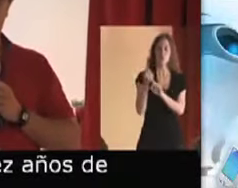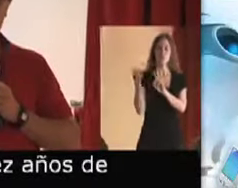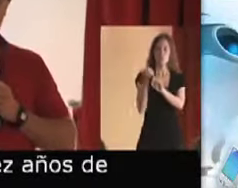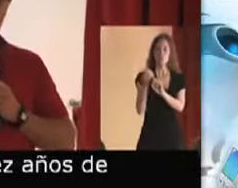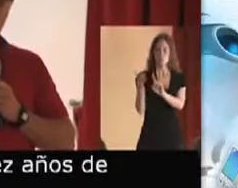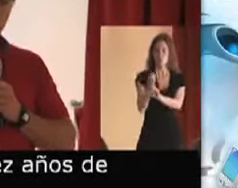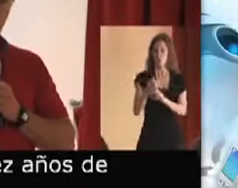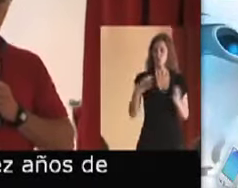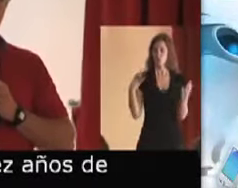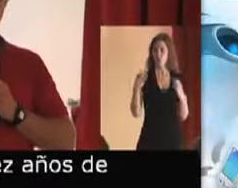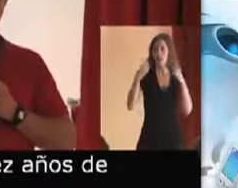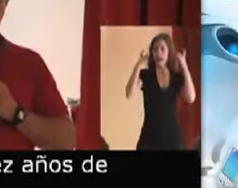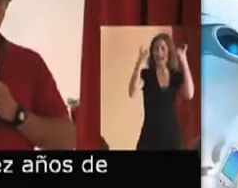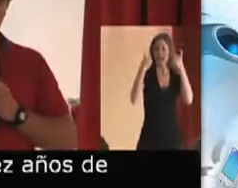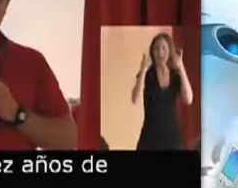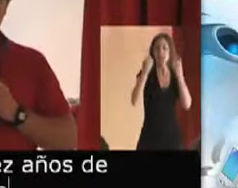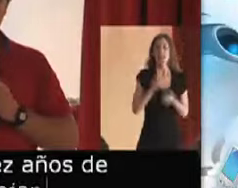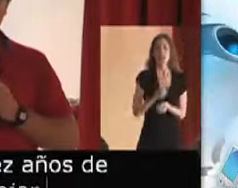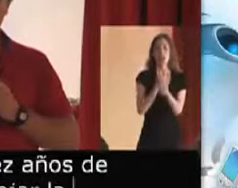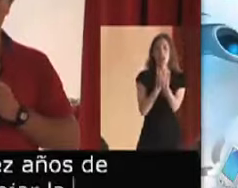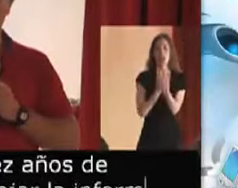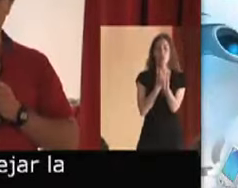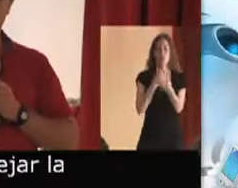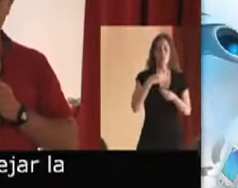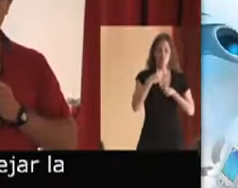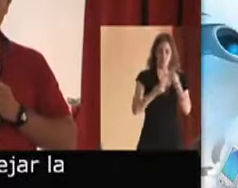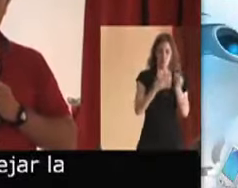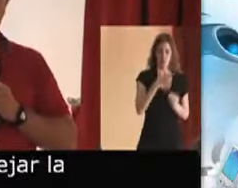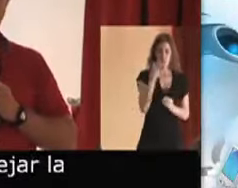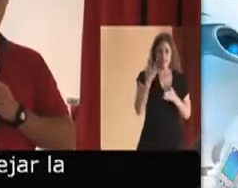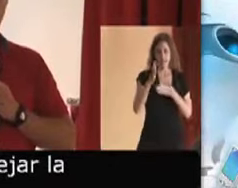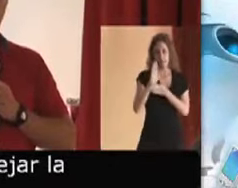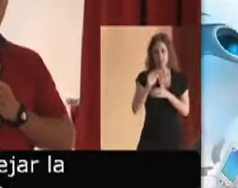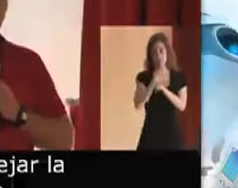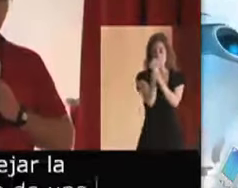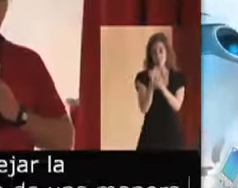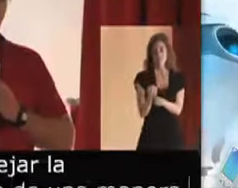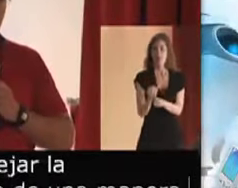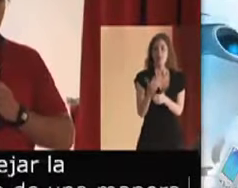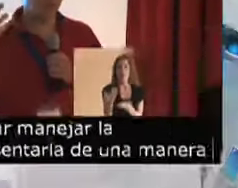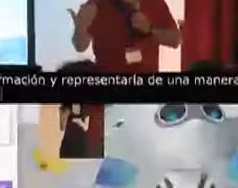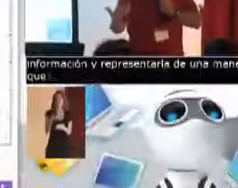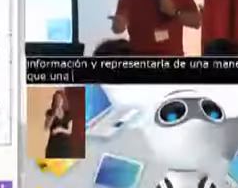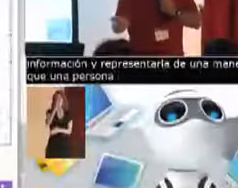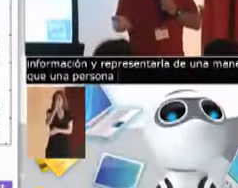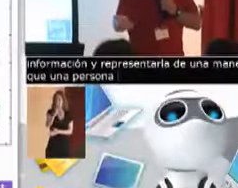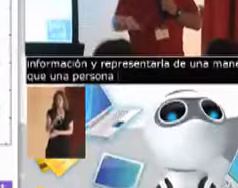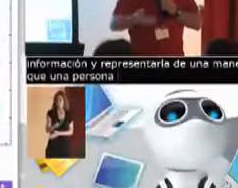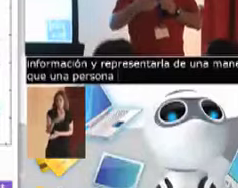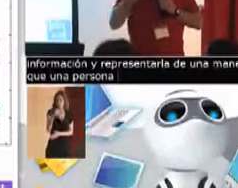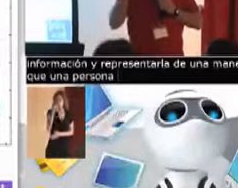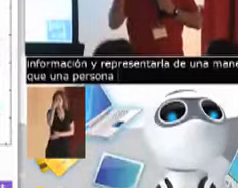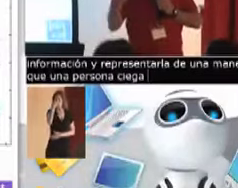years to try and manage information and represent information in such a